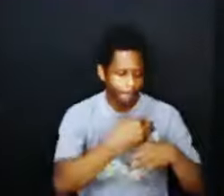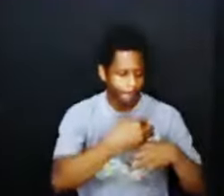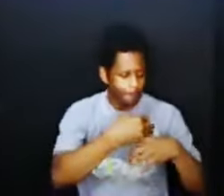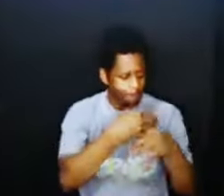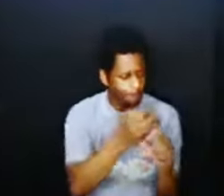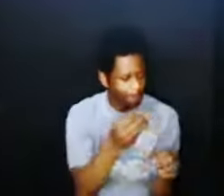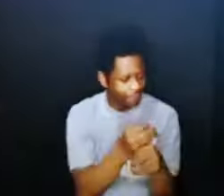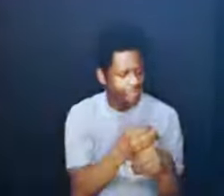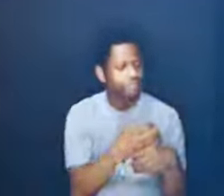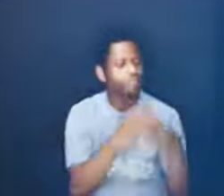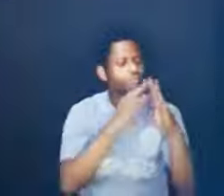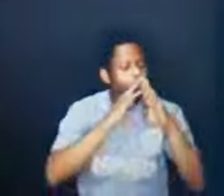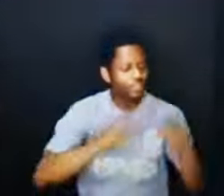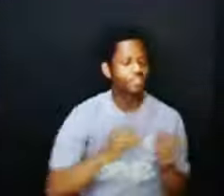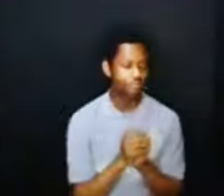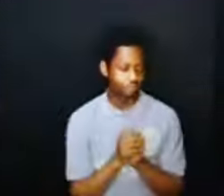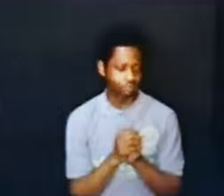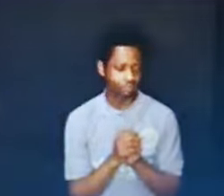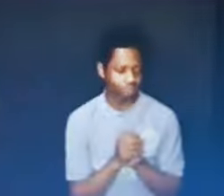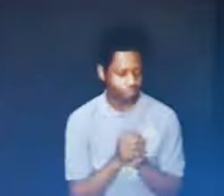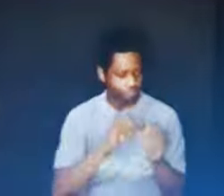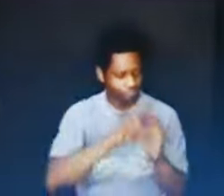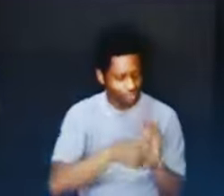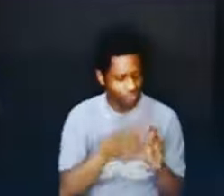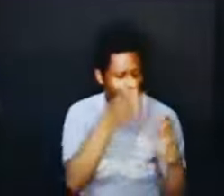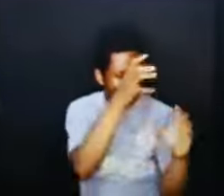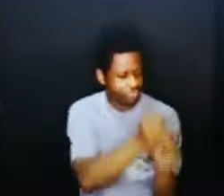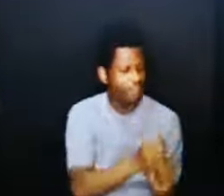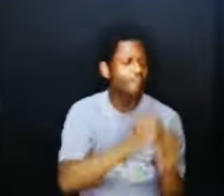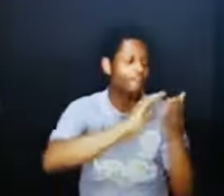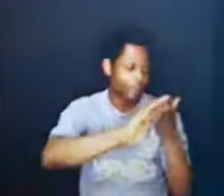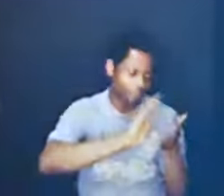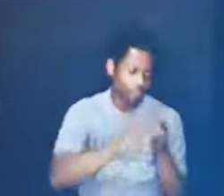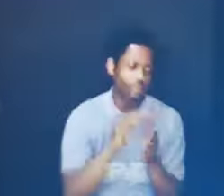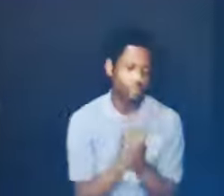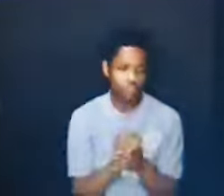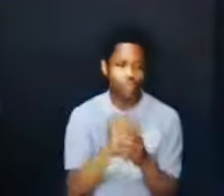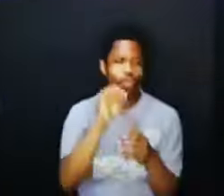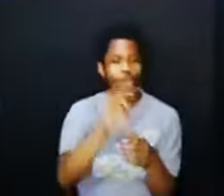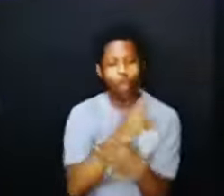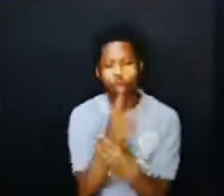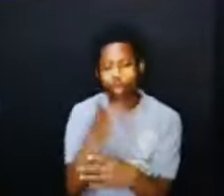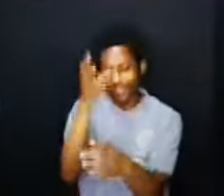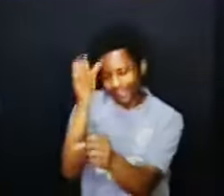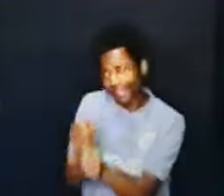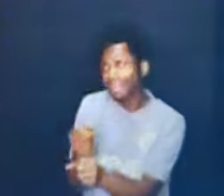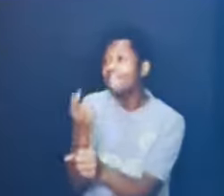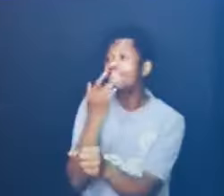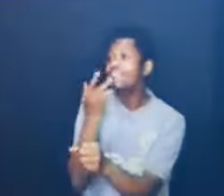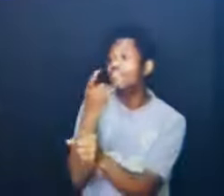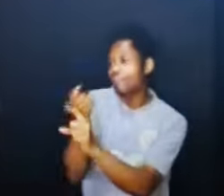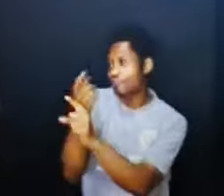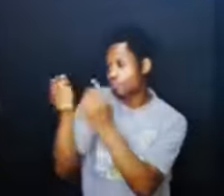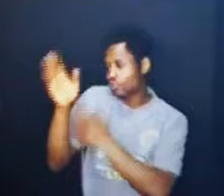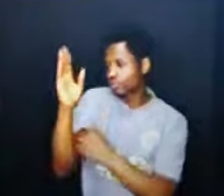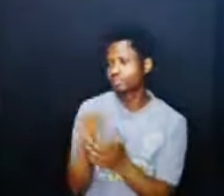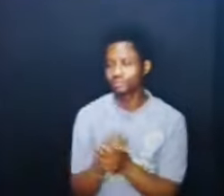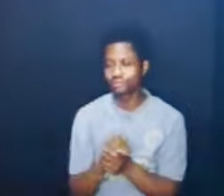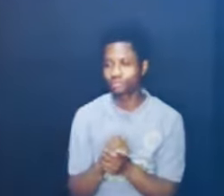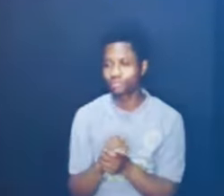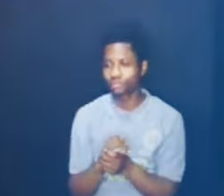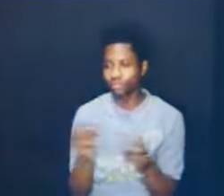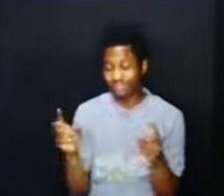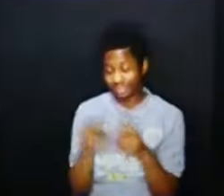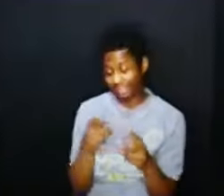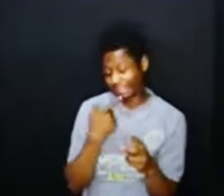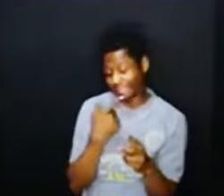We or the pe asumge receiving forgiveness. Se obetu me enya boni fe free. Or favor. Anase obenya adum. Then we said that there are